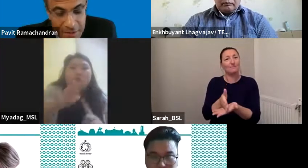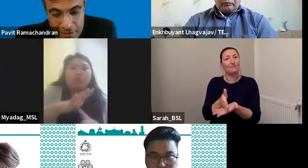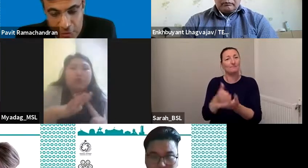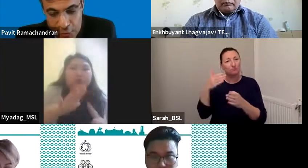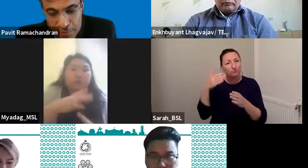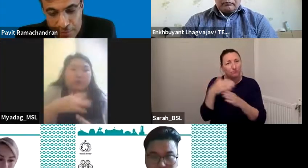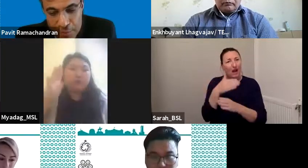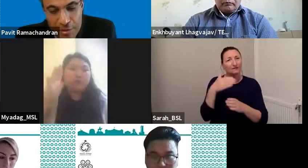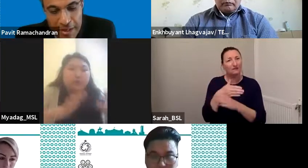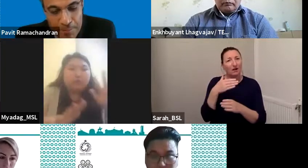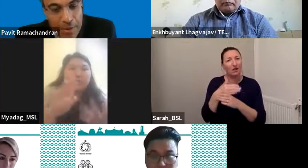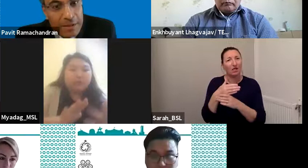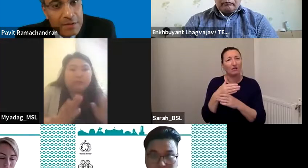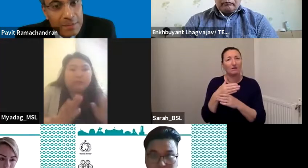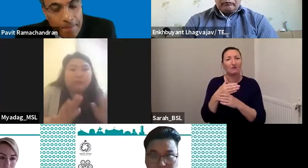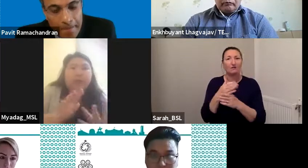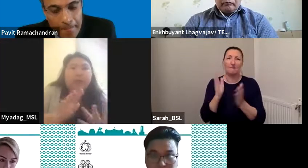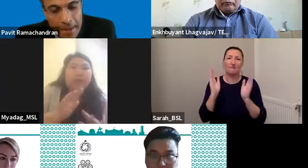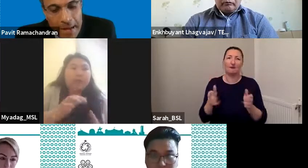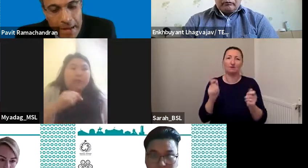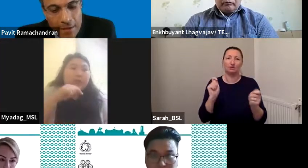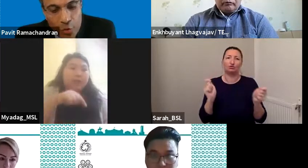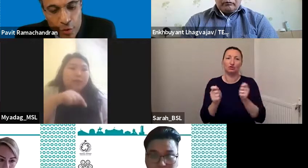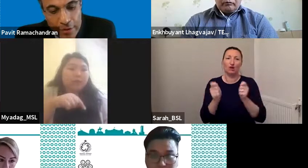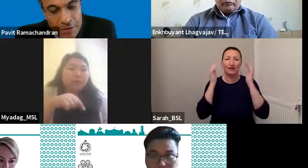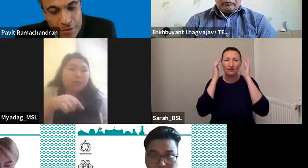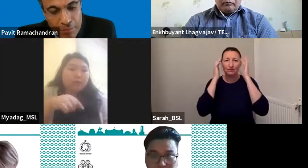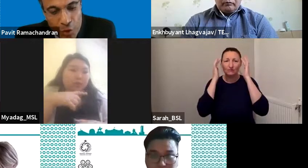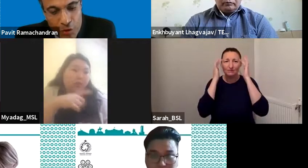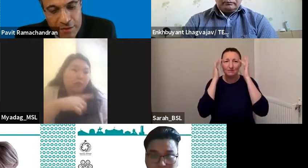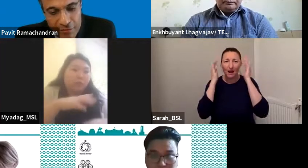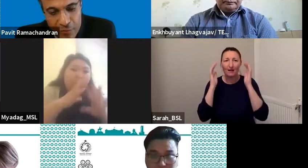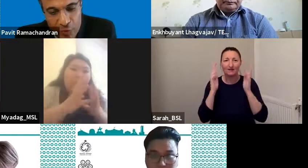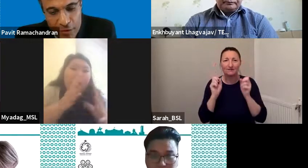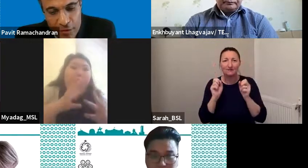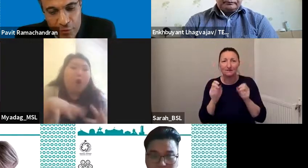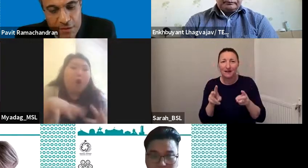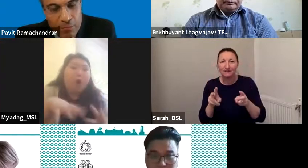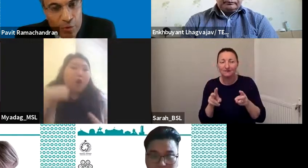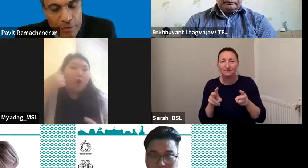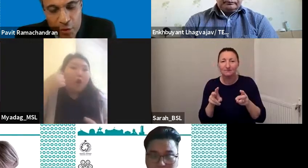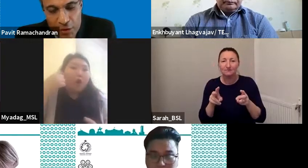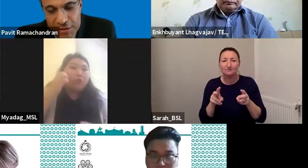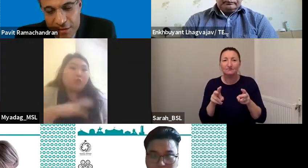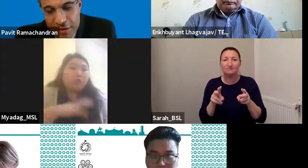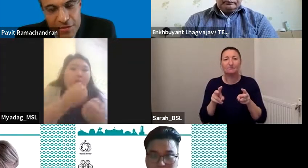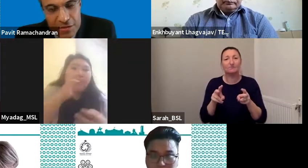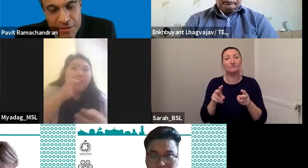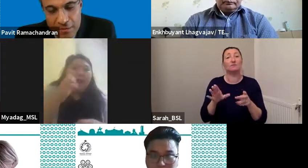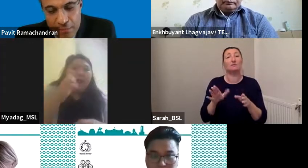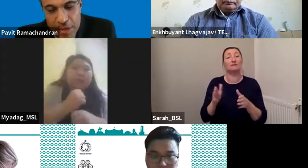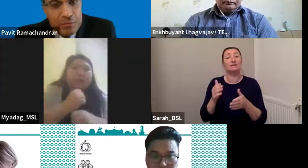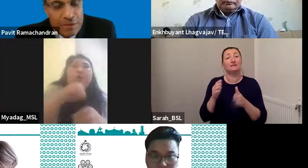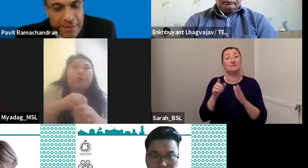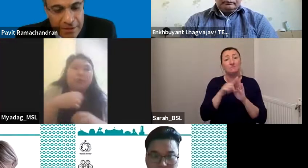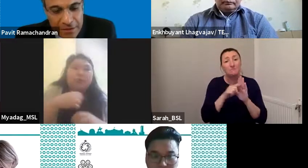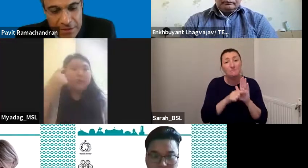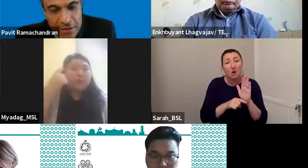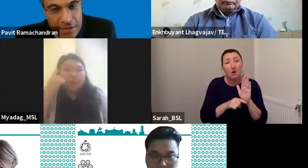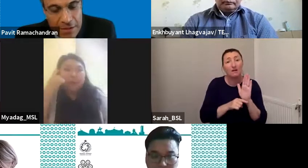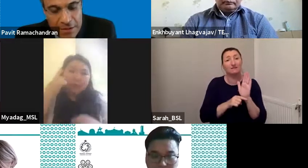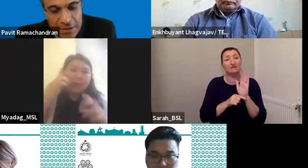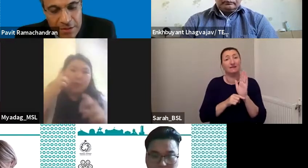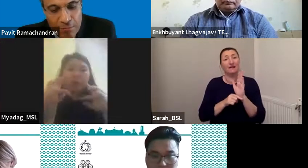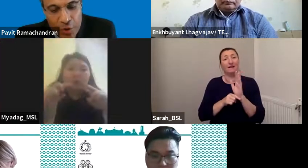in mindset through public campaigns and a coherent policy framework with supporting policy interventions in multiple